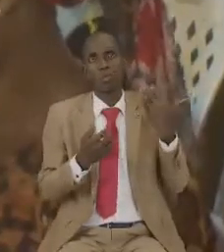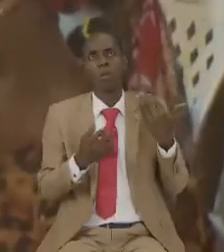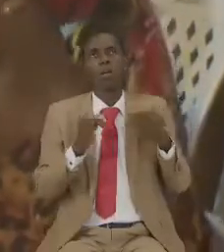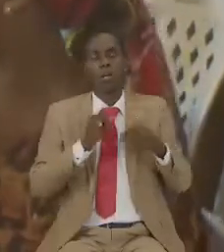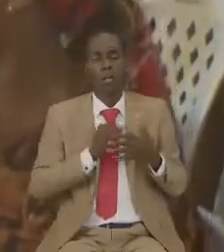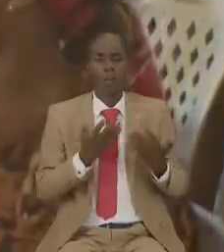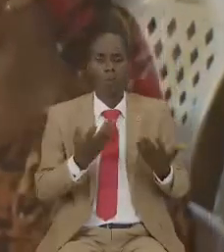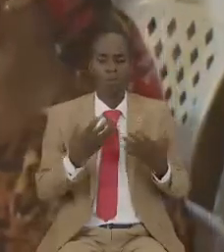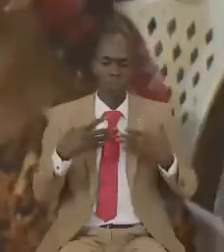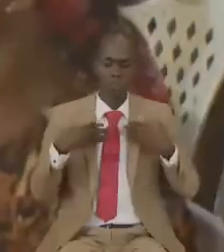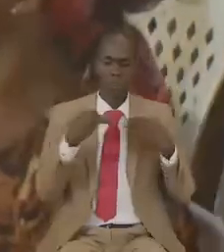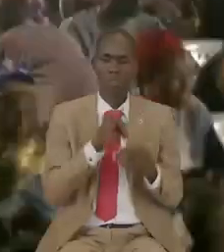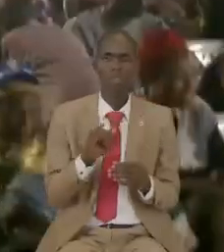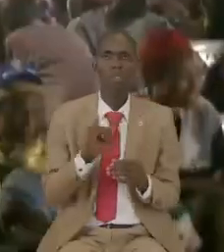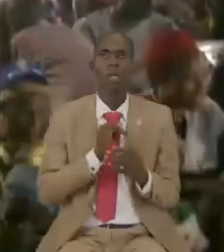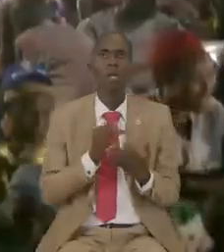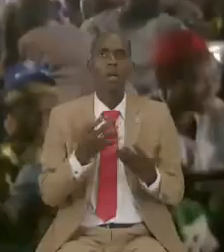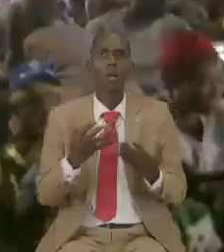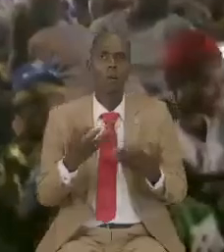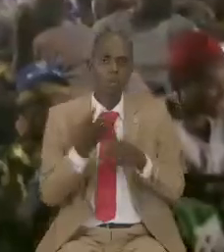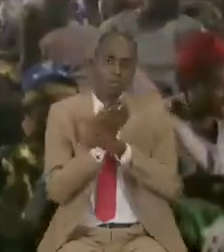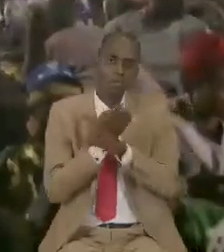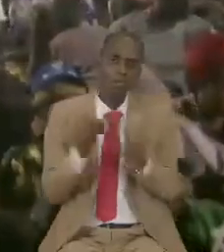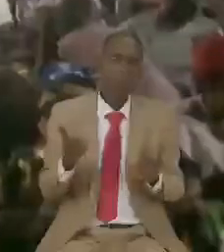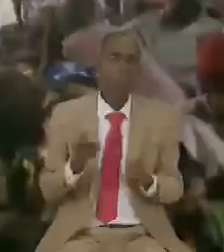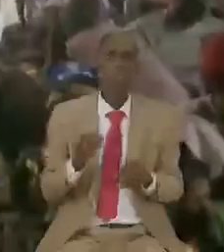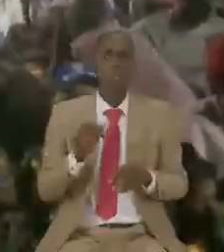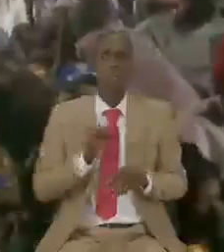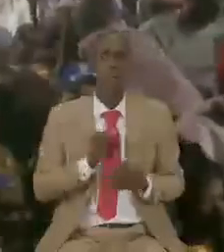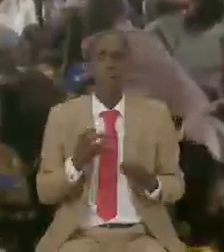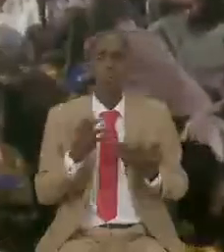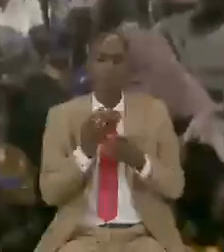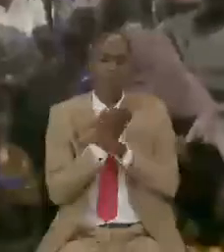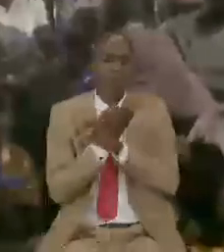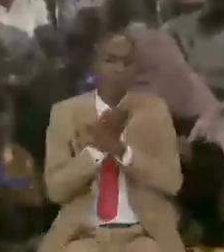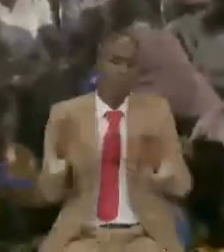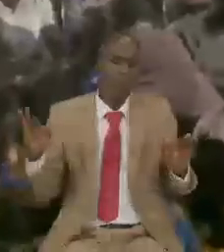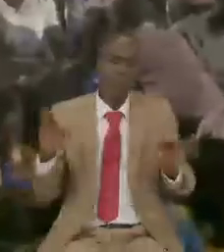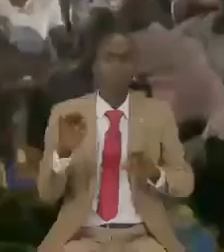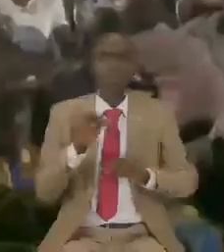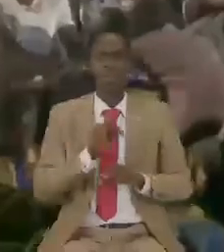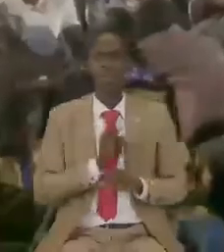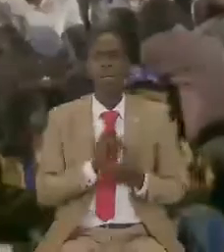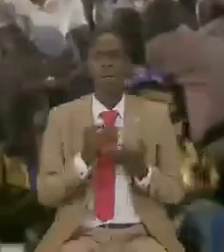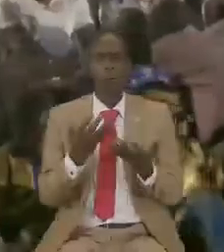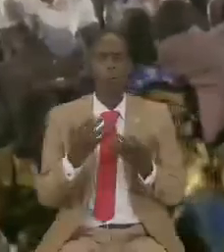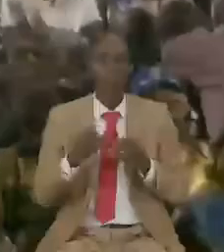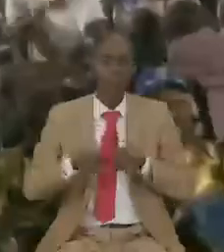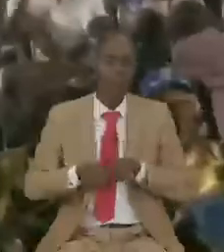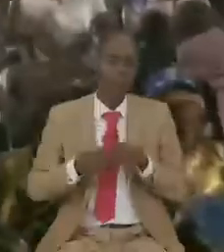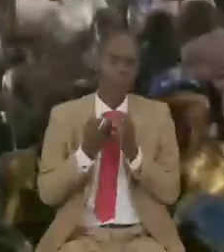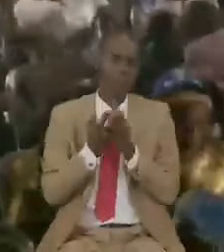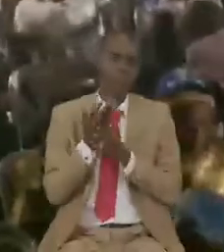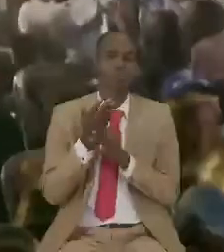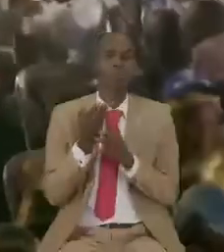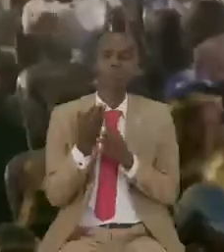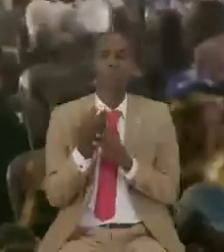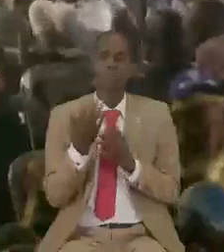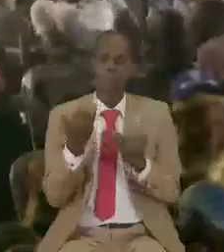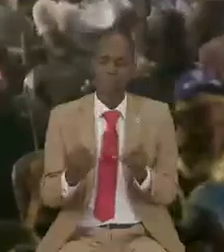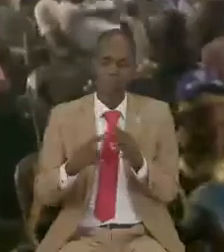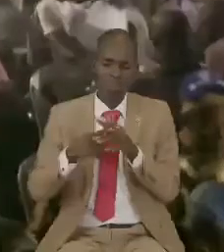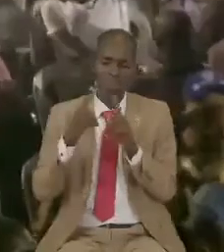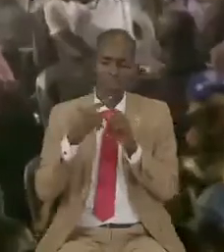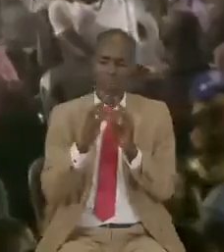get deliverance. I want also want to get freedom. I also want to get breakthrough. Talk to God.